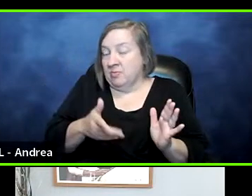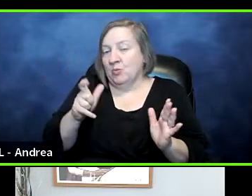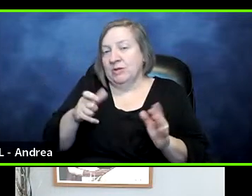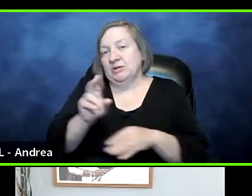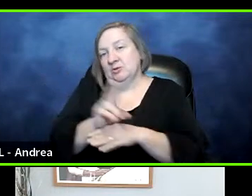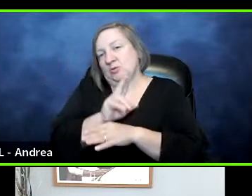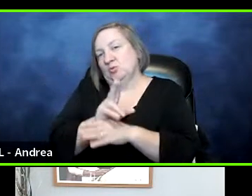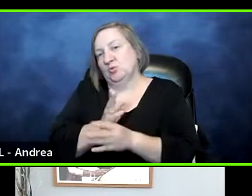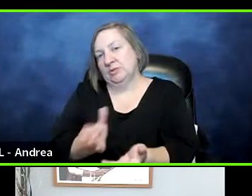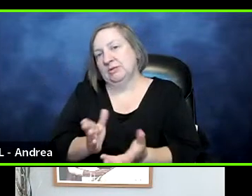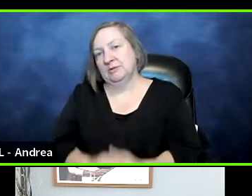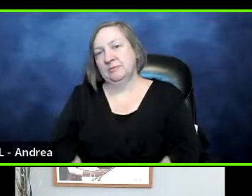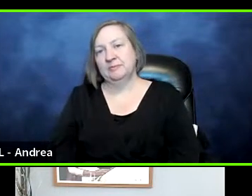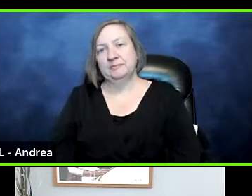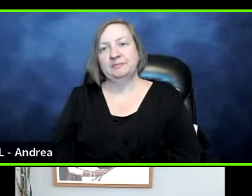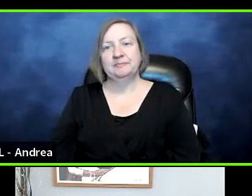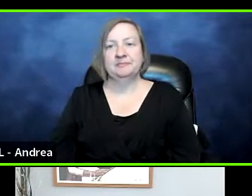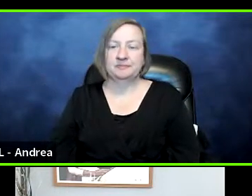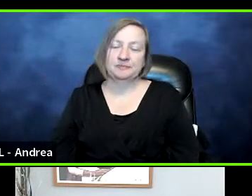it.